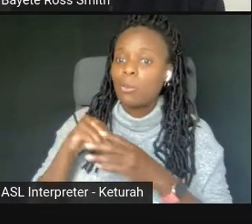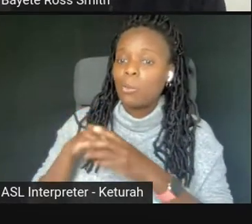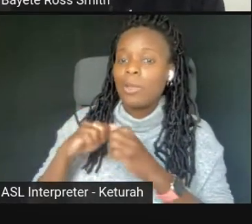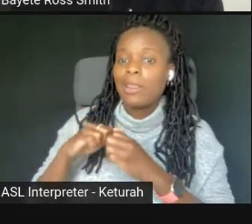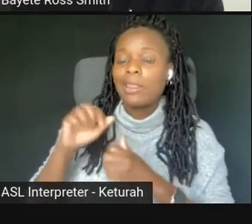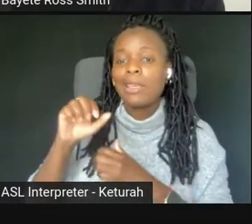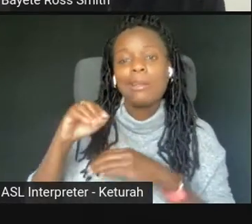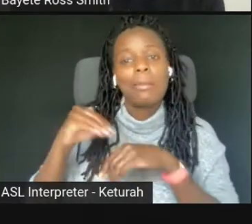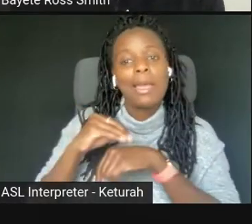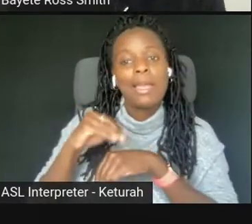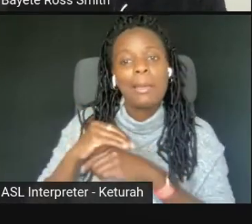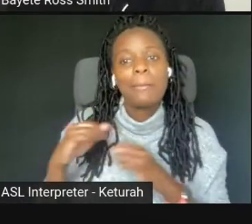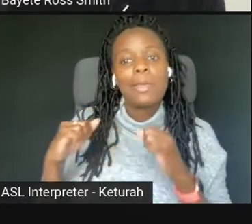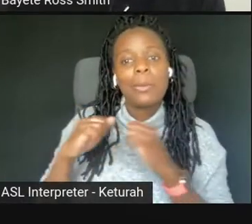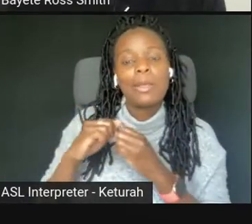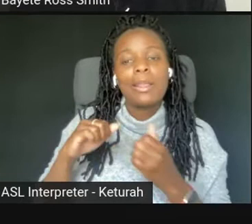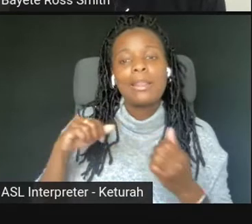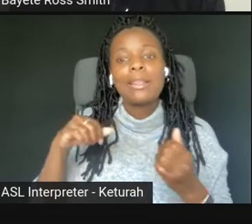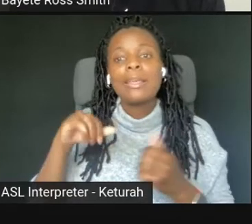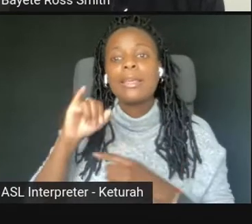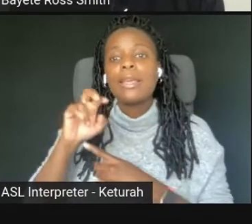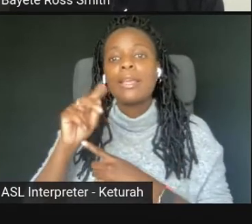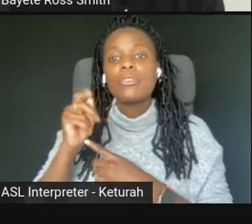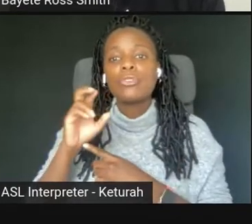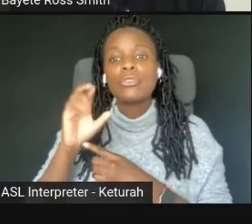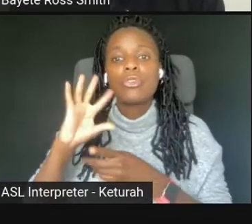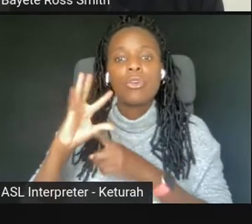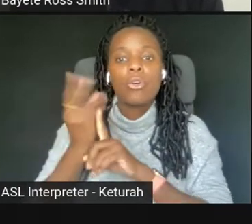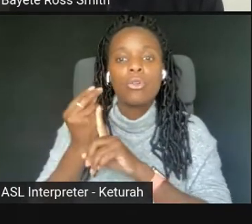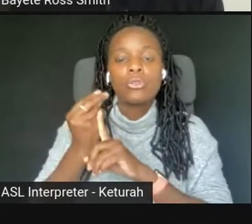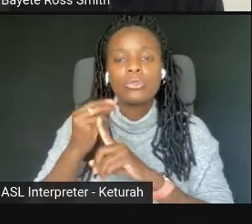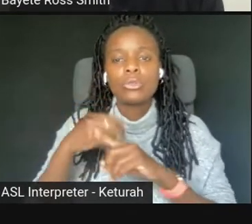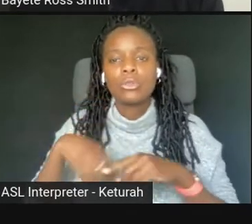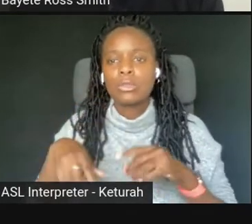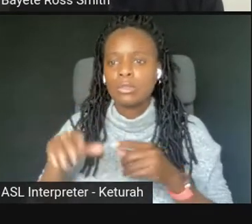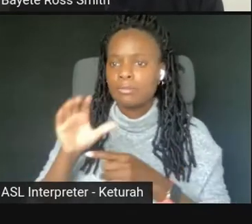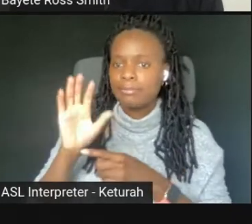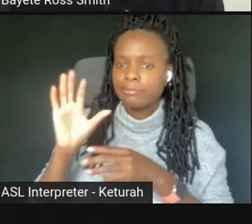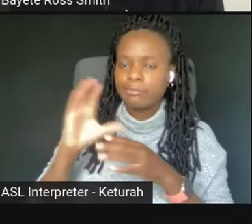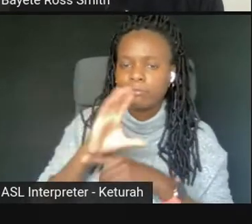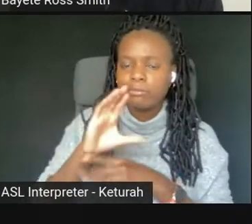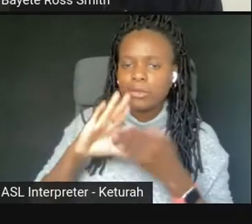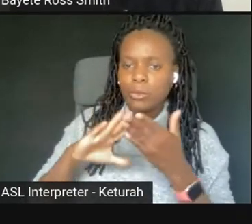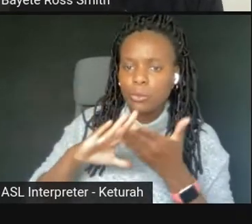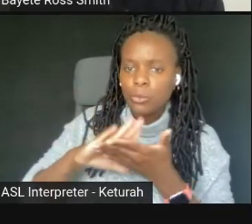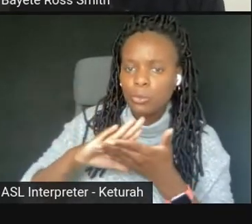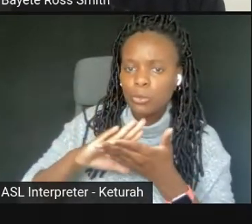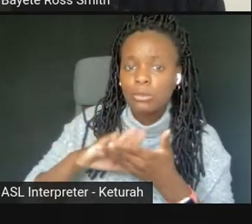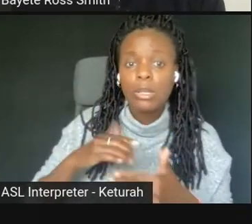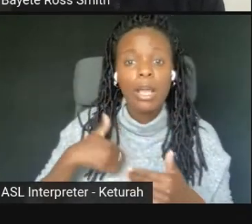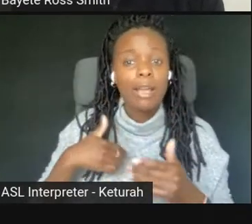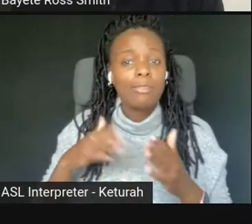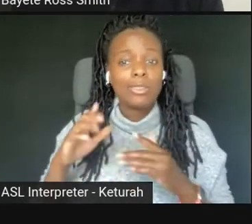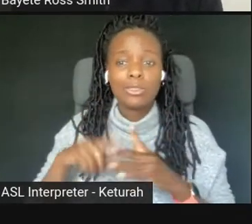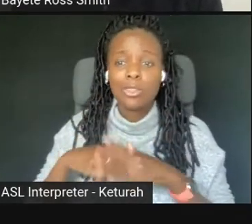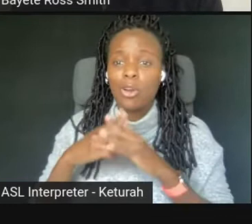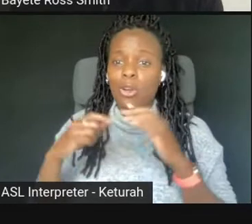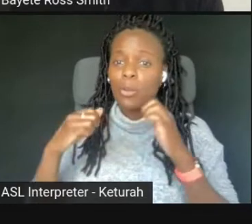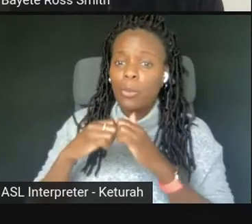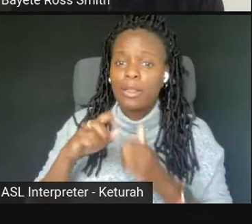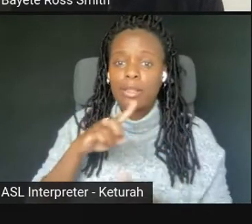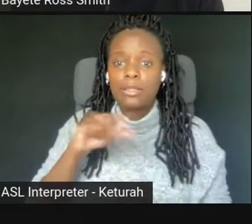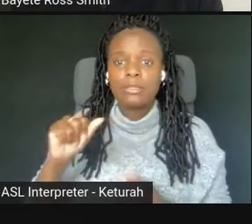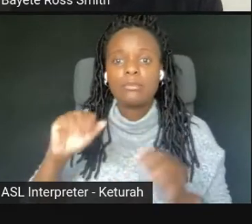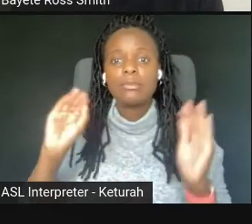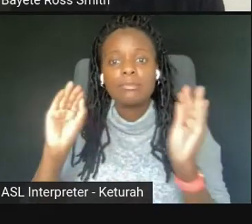program. My goal is to implement Art of Justice at top tier law schools and influential district attorneys' offices around